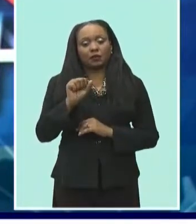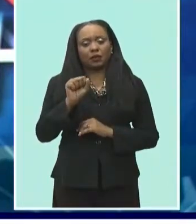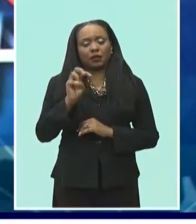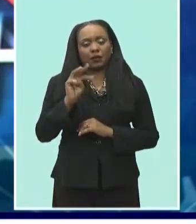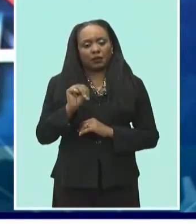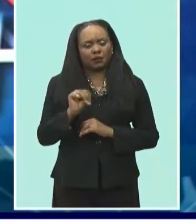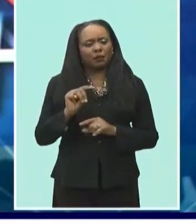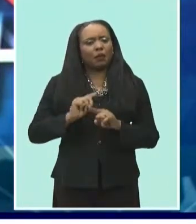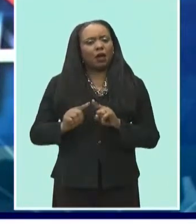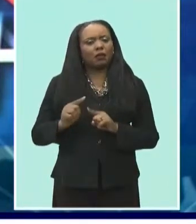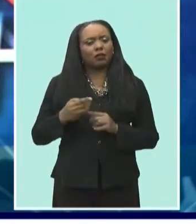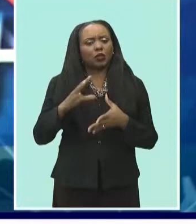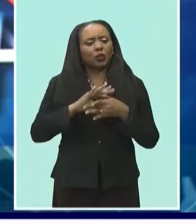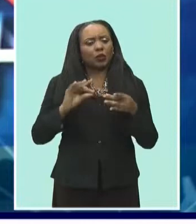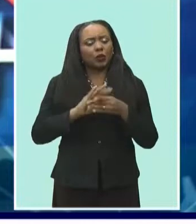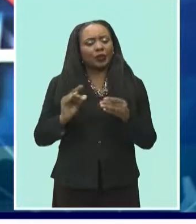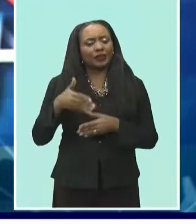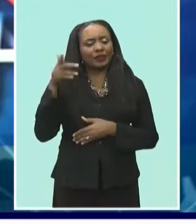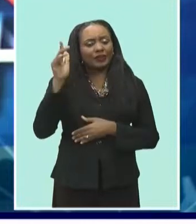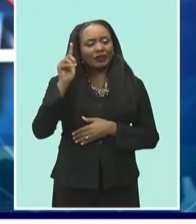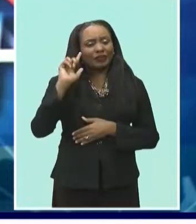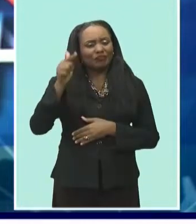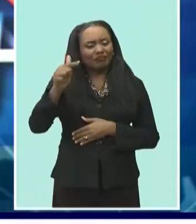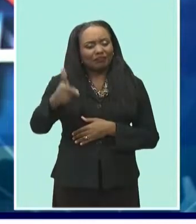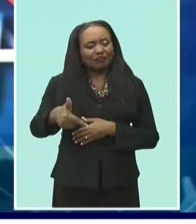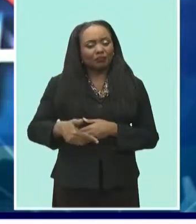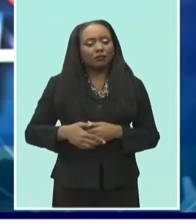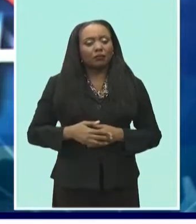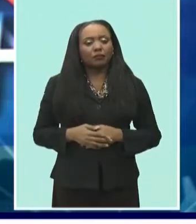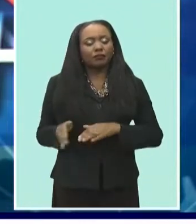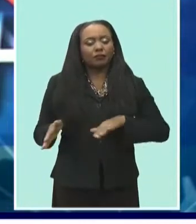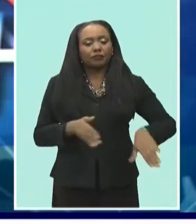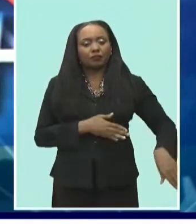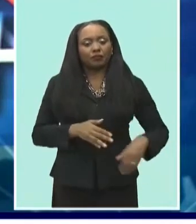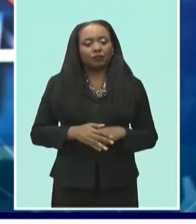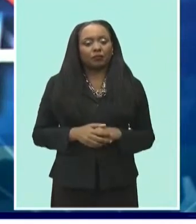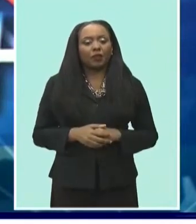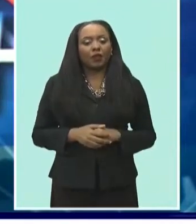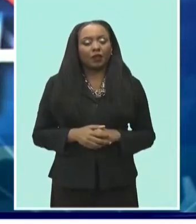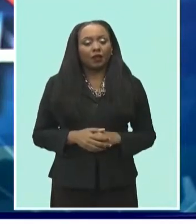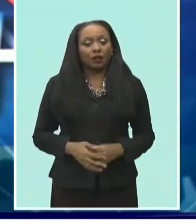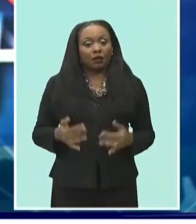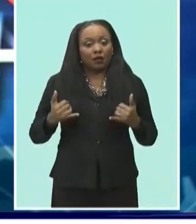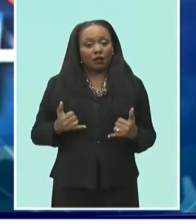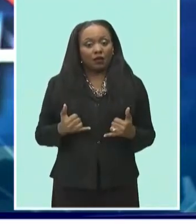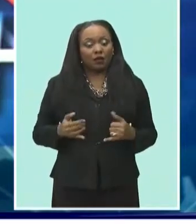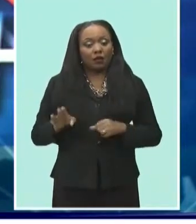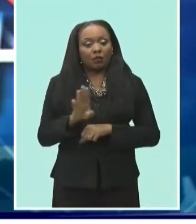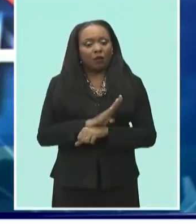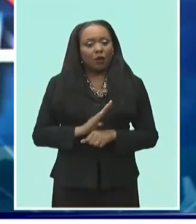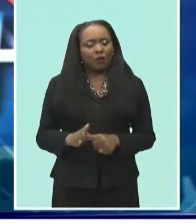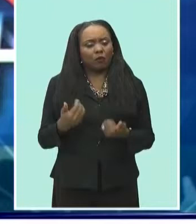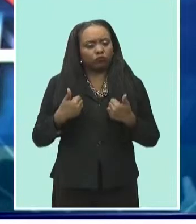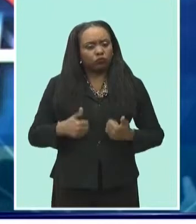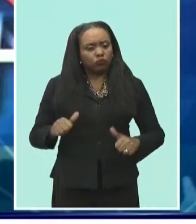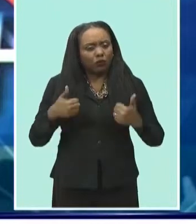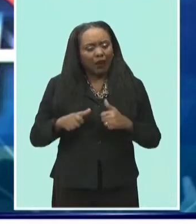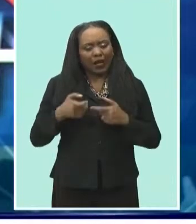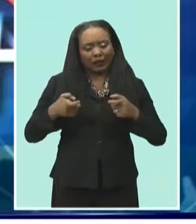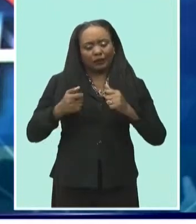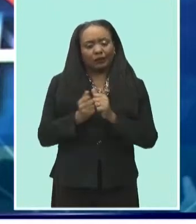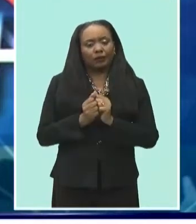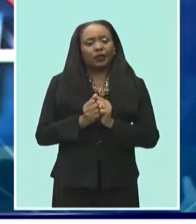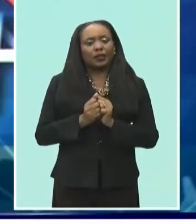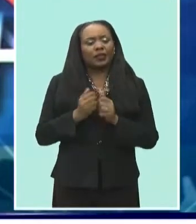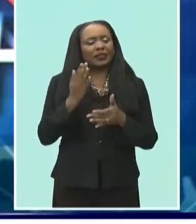a little later in our newscast. While Barbados has been praised for its current fight in tackling non-communicable diseases, it